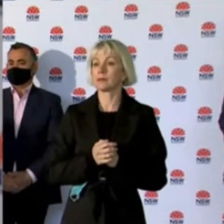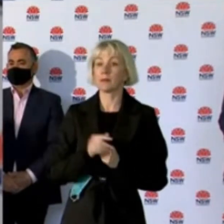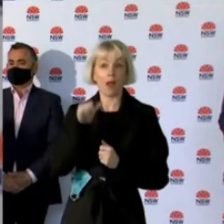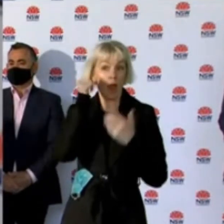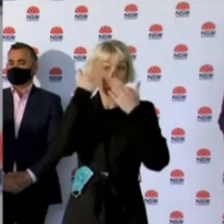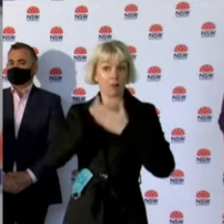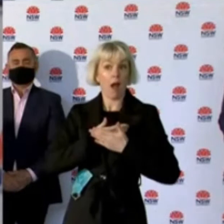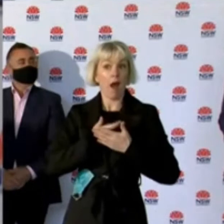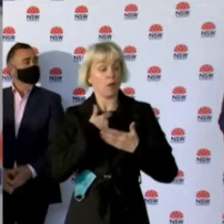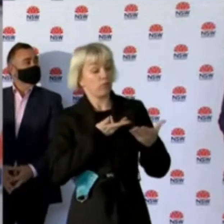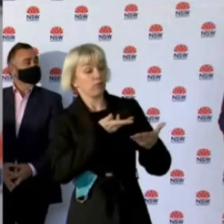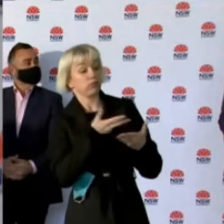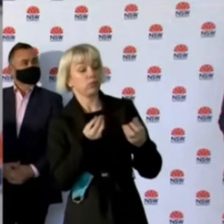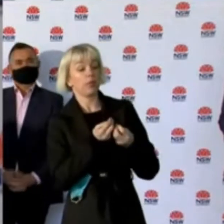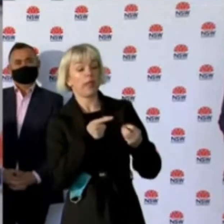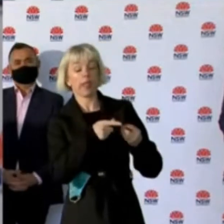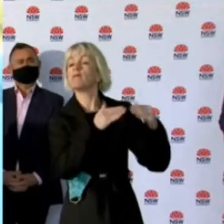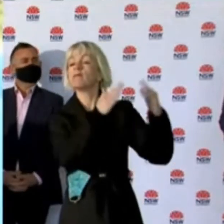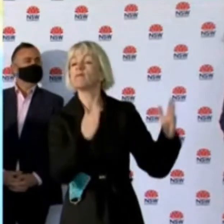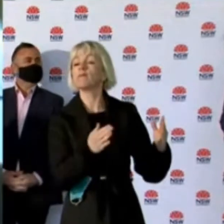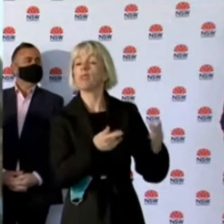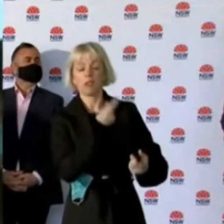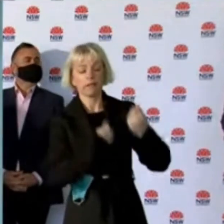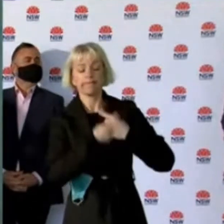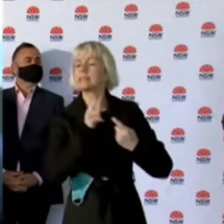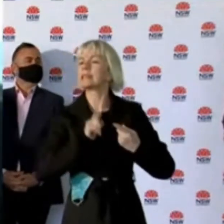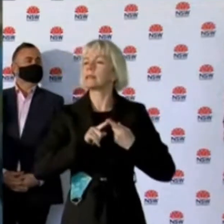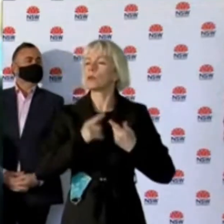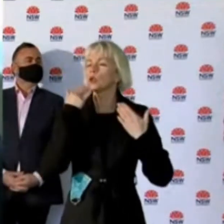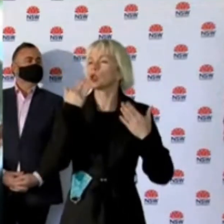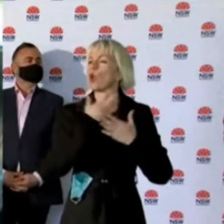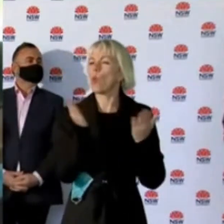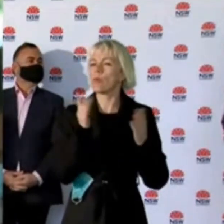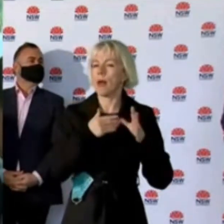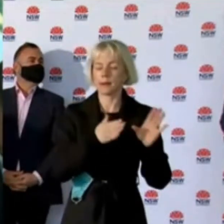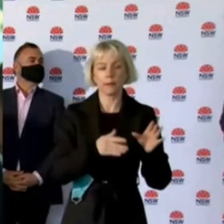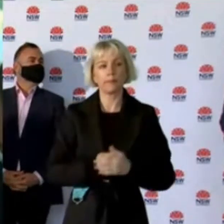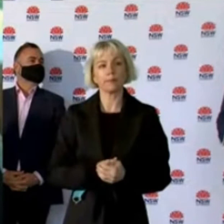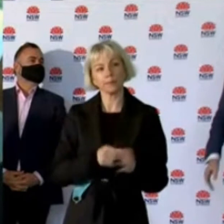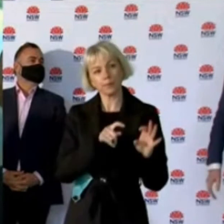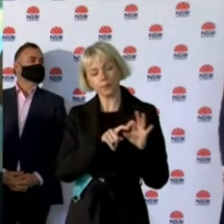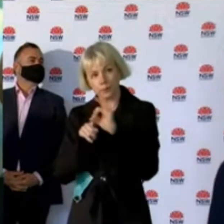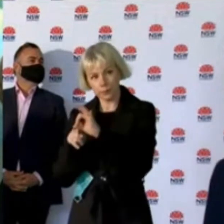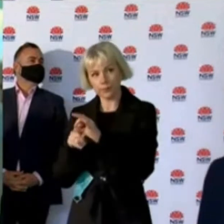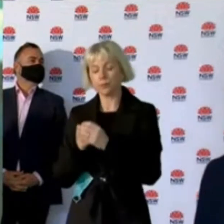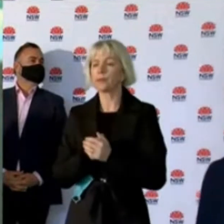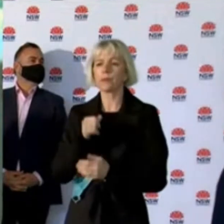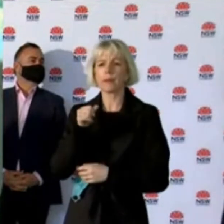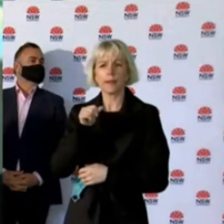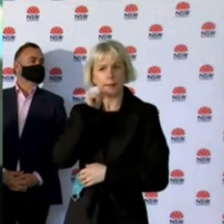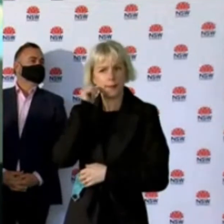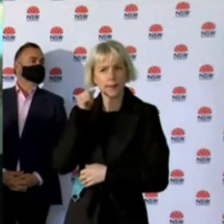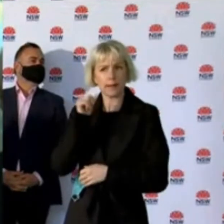night. Can I just ask? Yesterday we had a list of people who are allowed to leave Fairfield to go to work. Today we see a